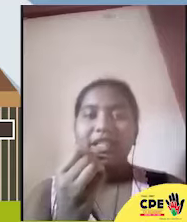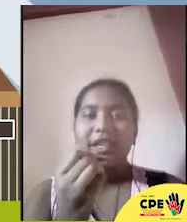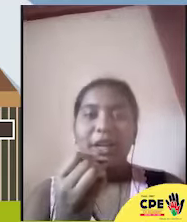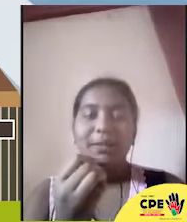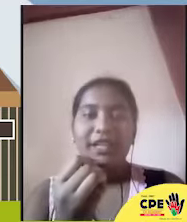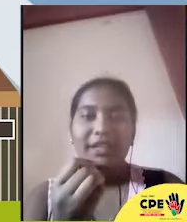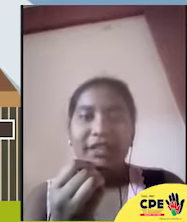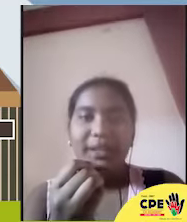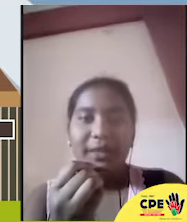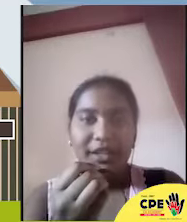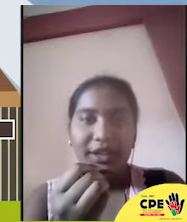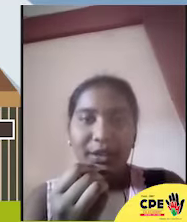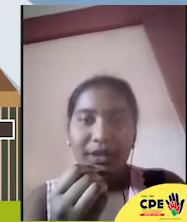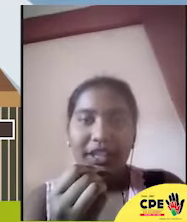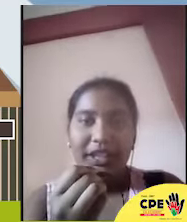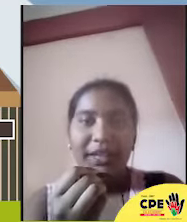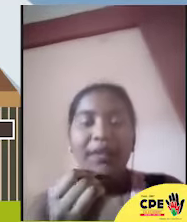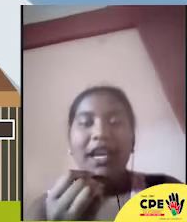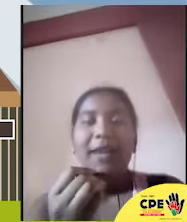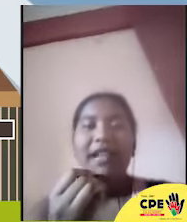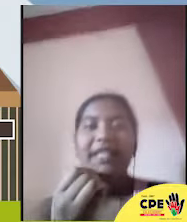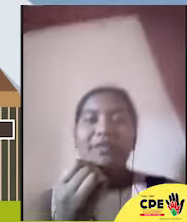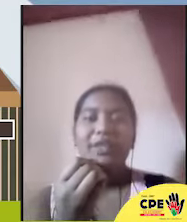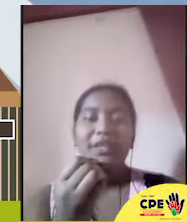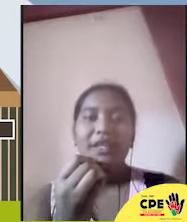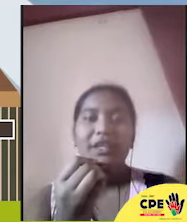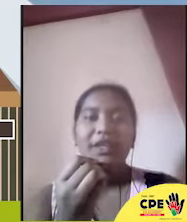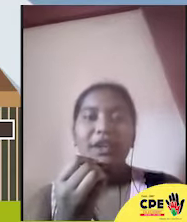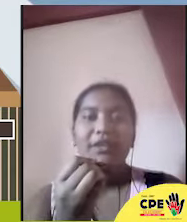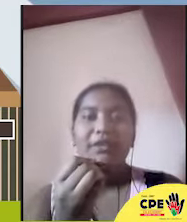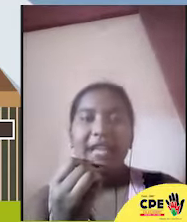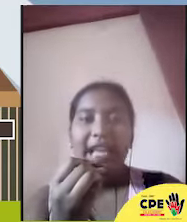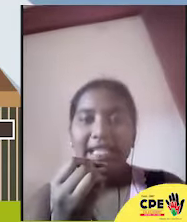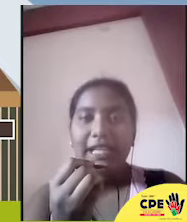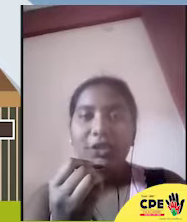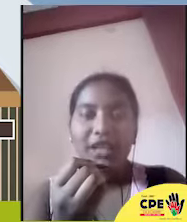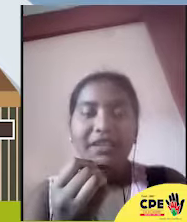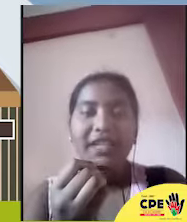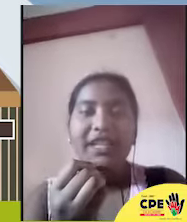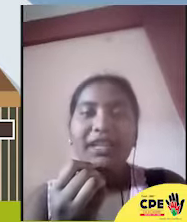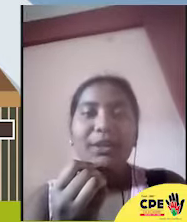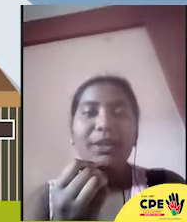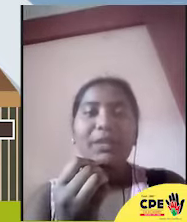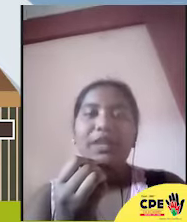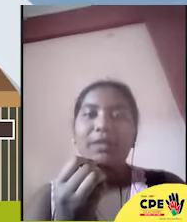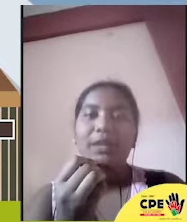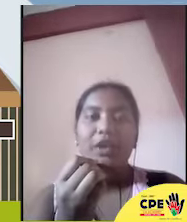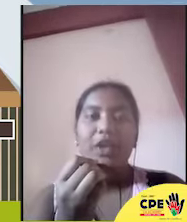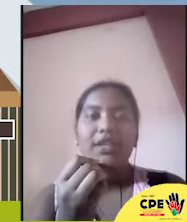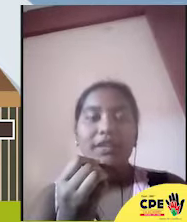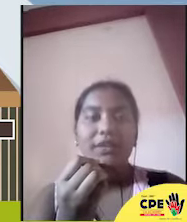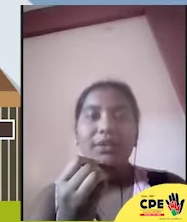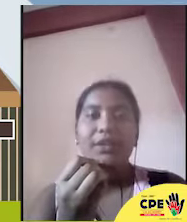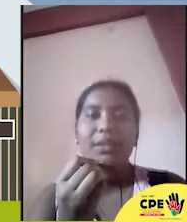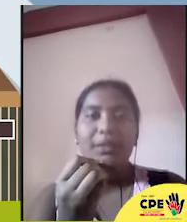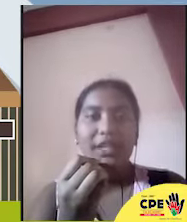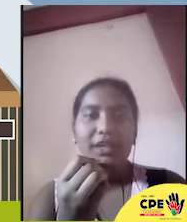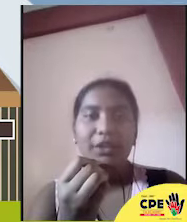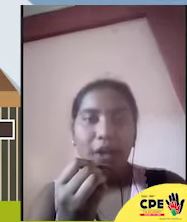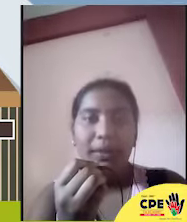teachers and all my dear friends present over here. Myself G Pragati of class Godavari here to express my thoughts and views